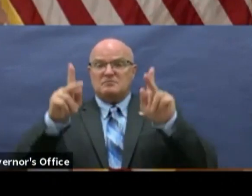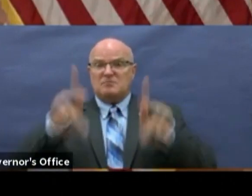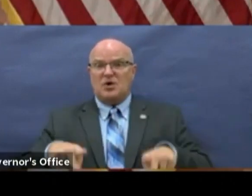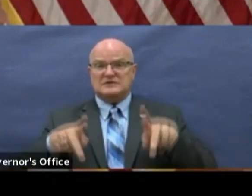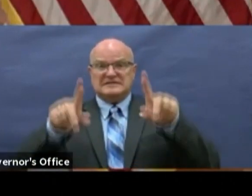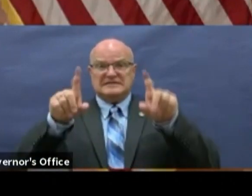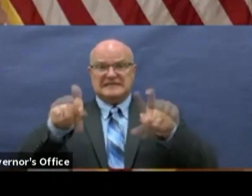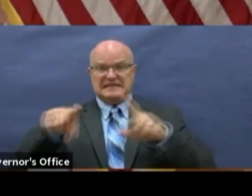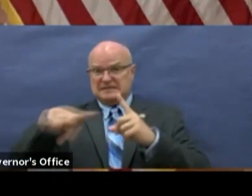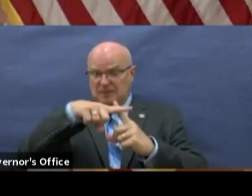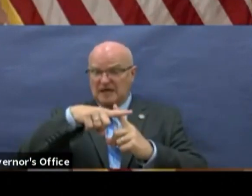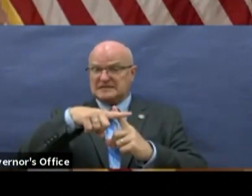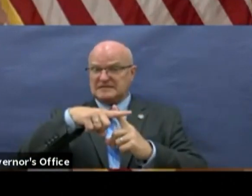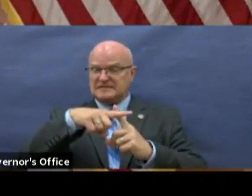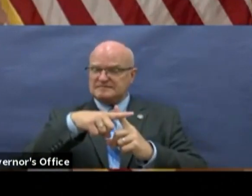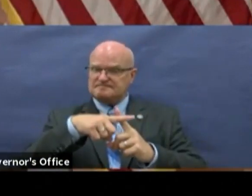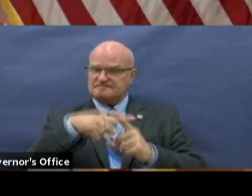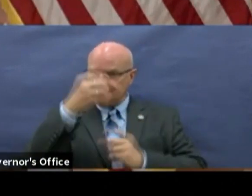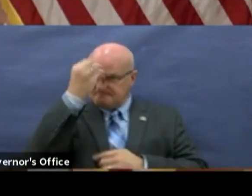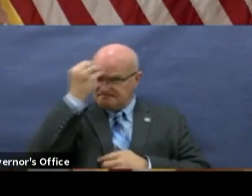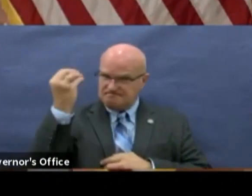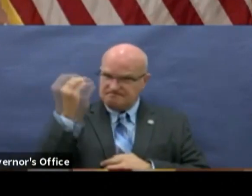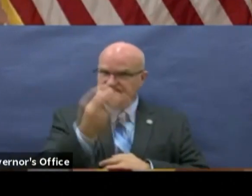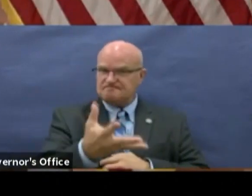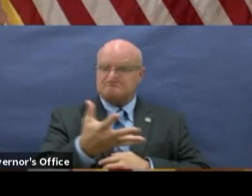positive, and they said,